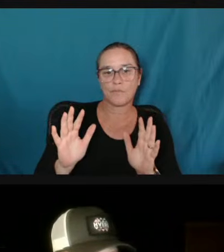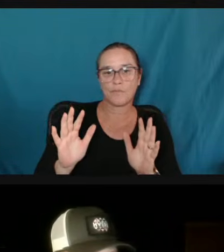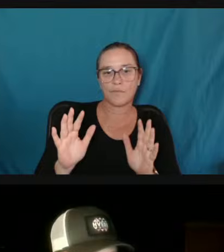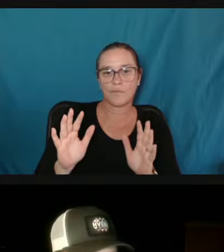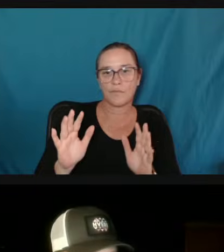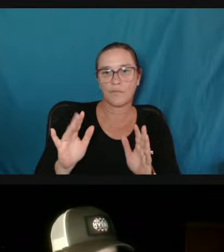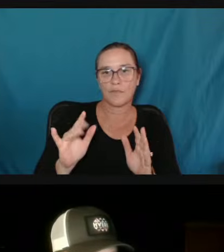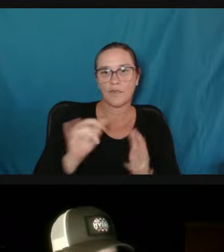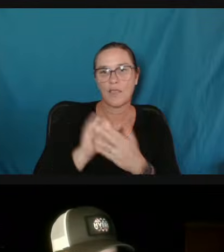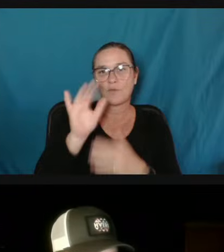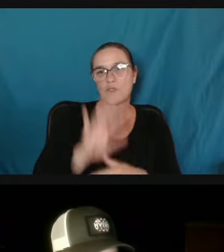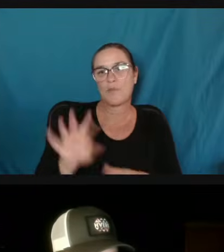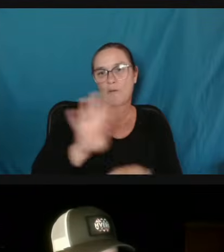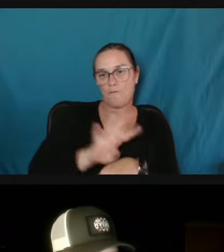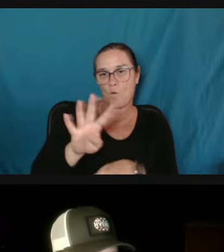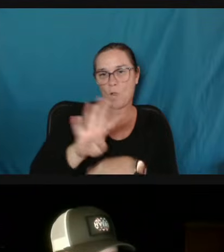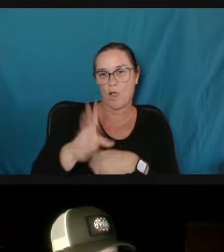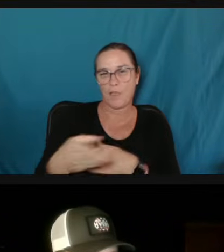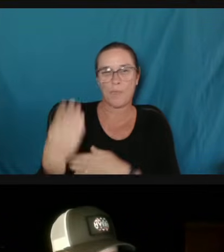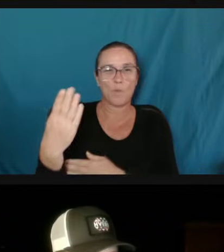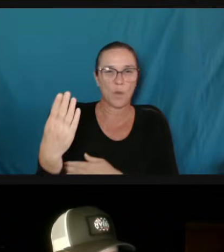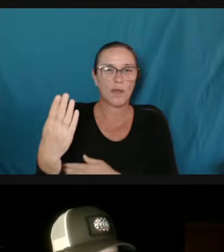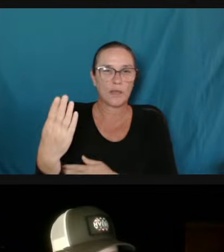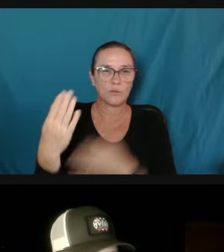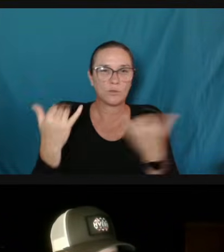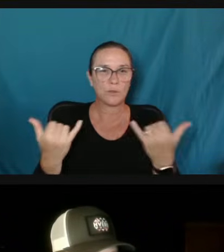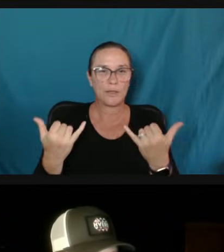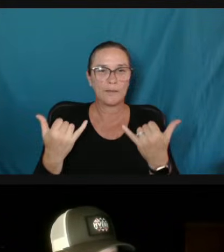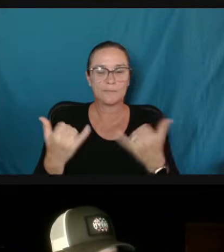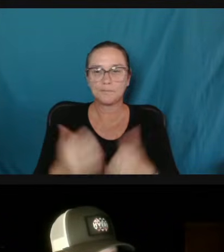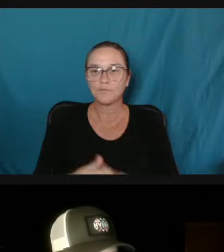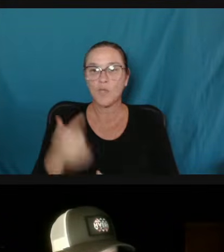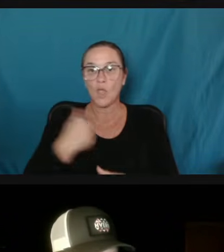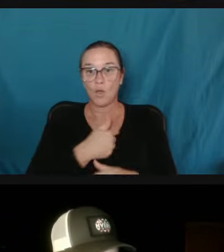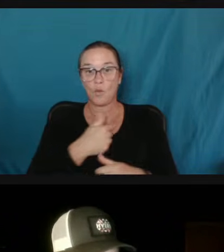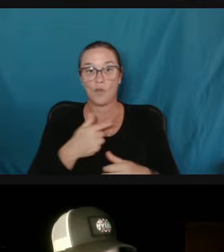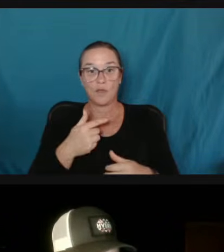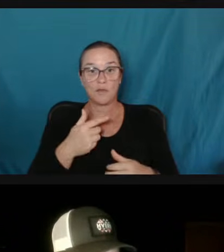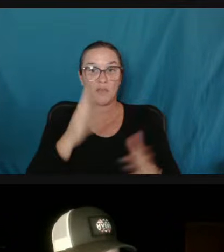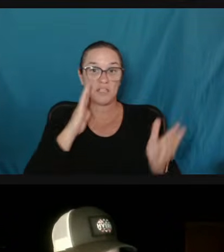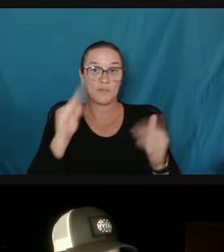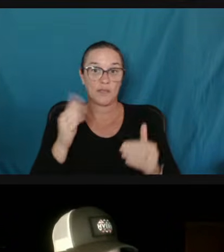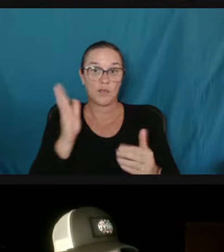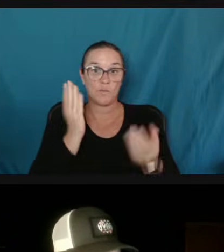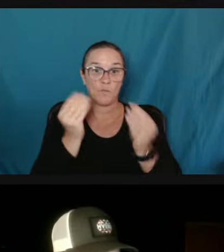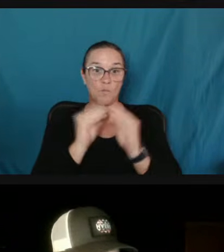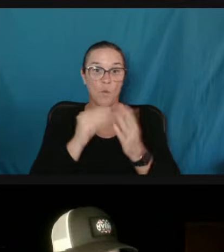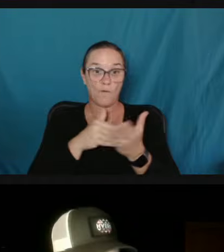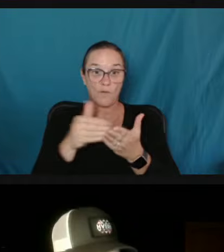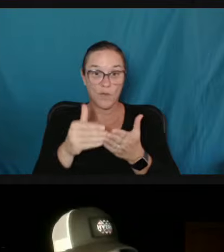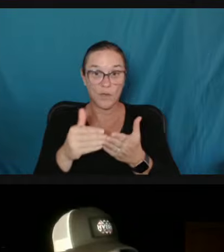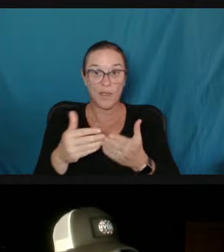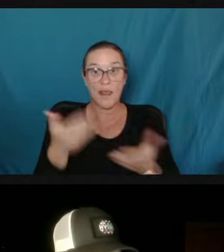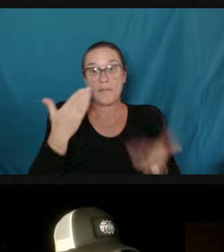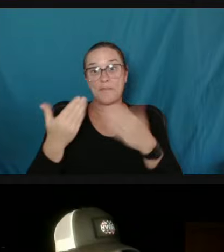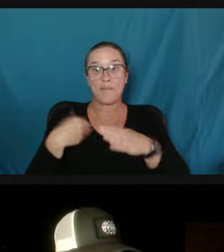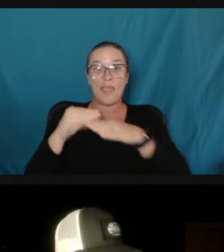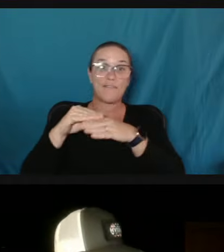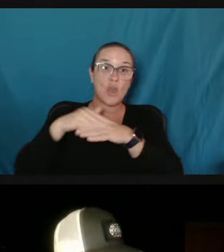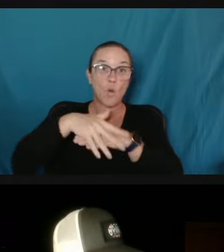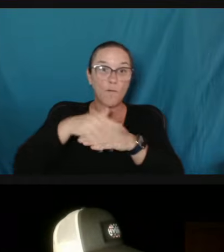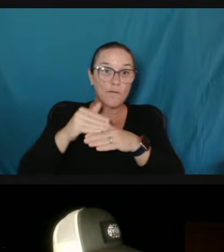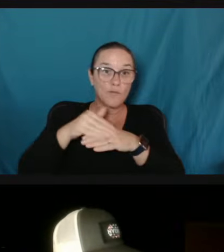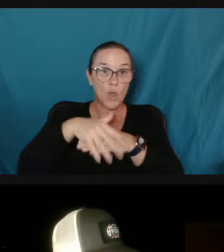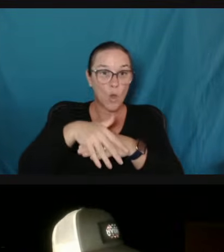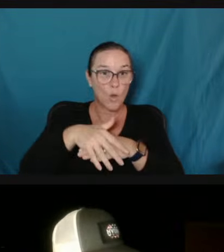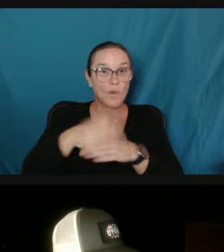around 4 o'clock this morning. So we expect those to become more frequent. Perhaps we'll get these overflows ahead of the main episode, but we're still waiting